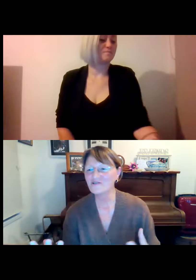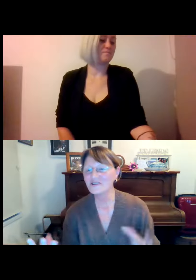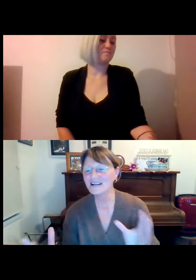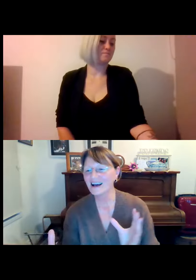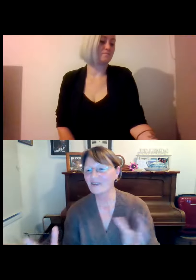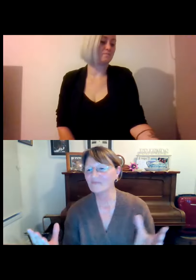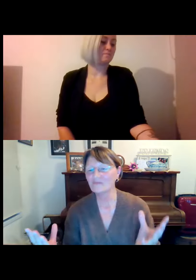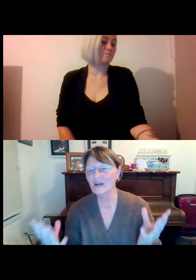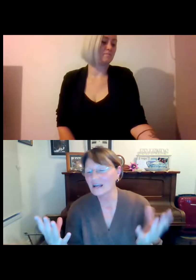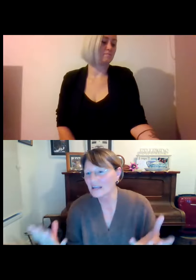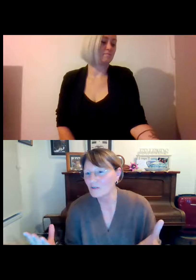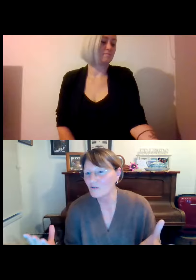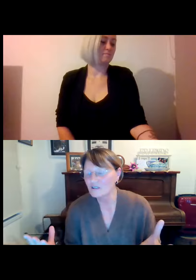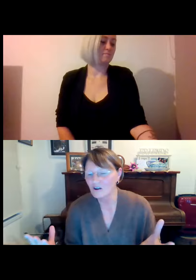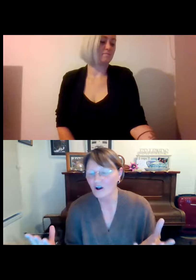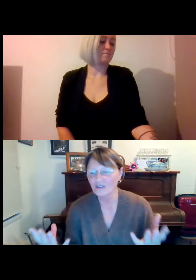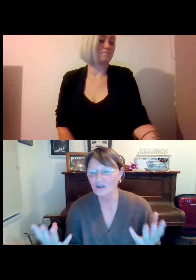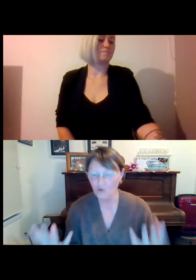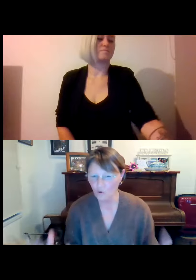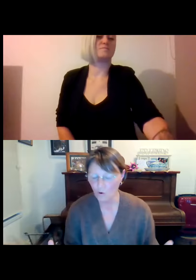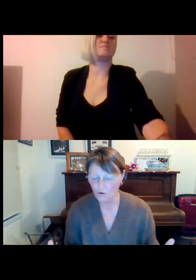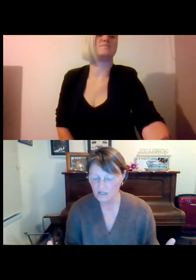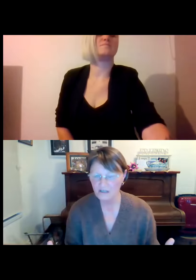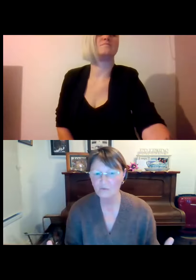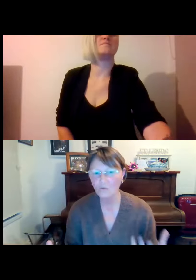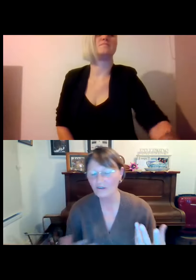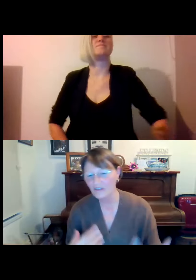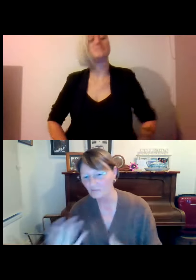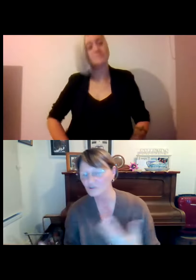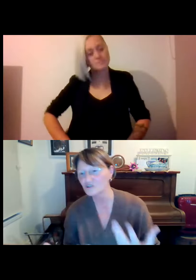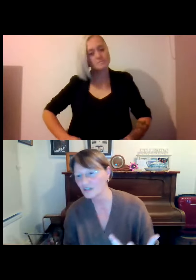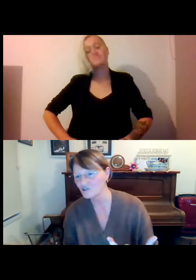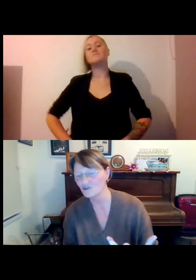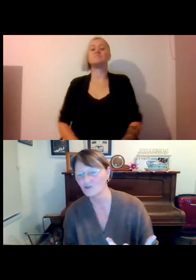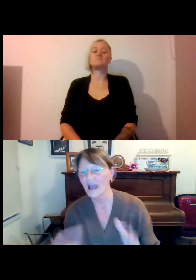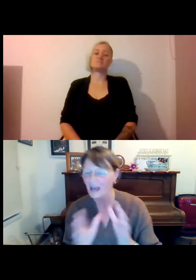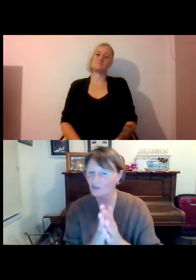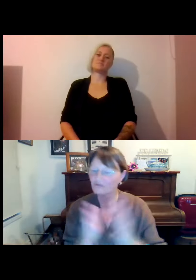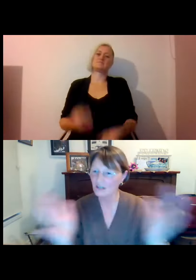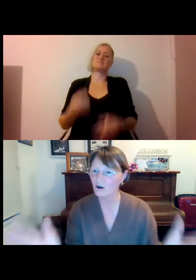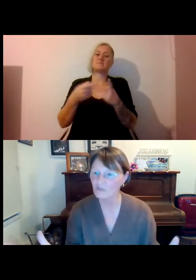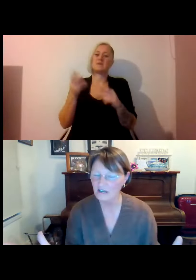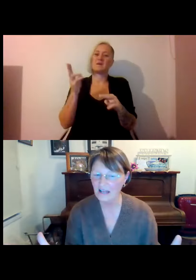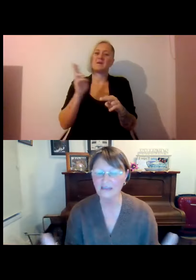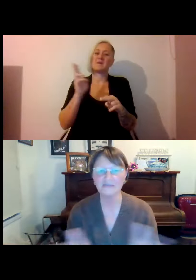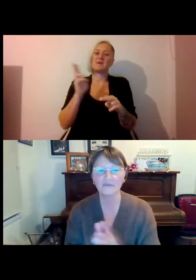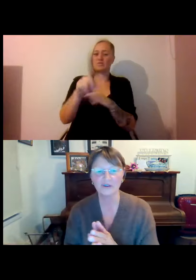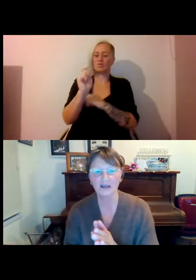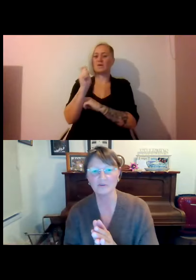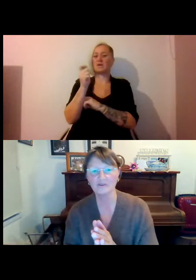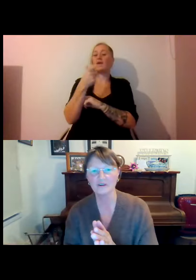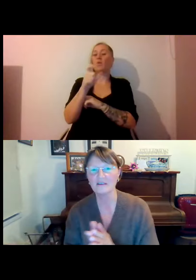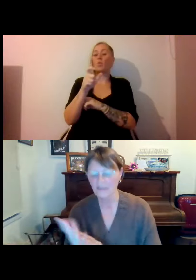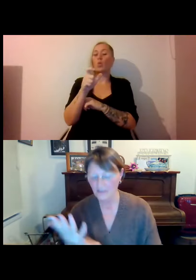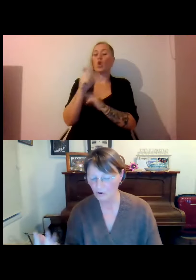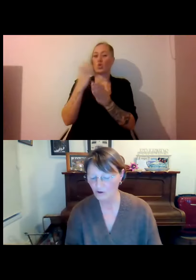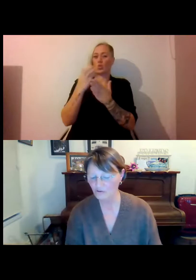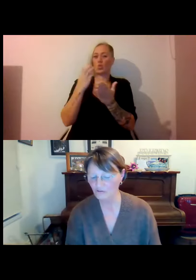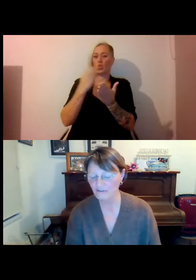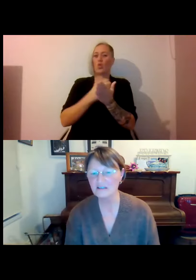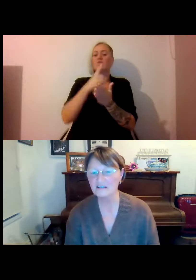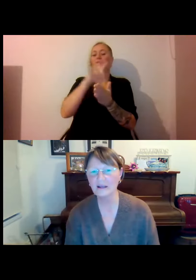If you're doing a keyword sign course, what they would teach you out of the AUSLAN vocabulary,